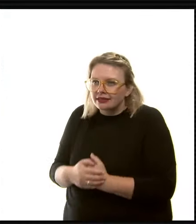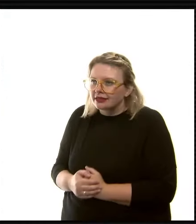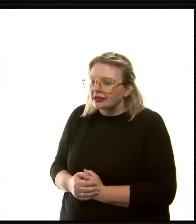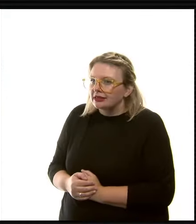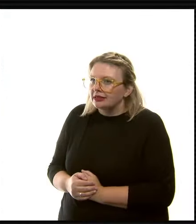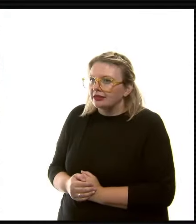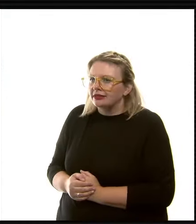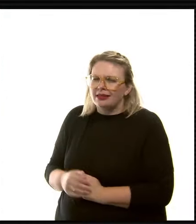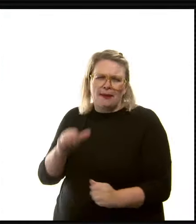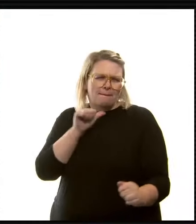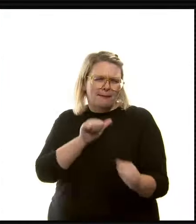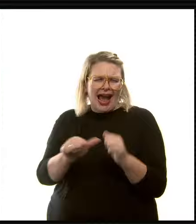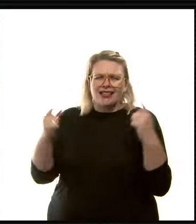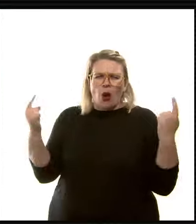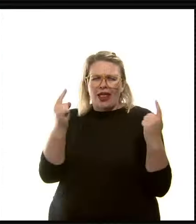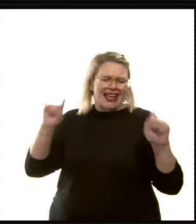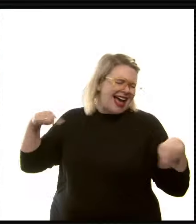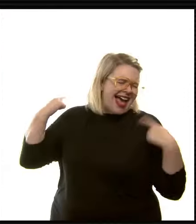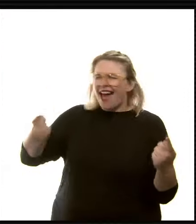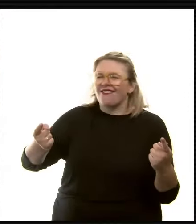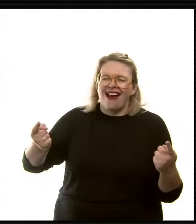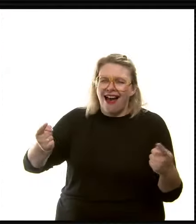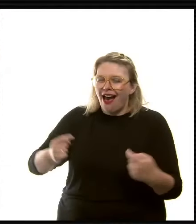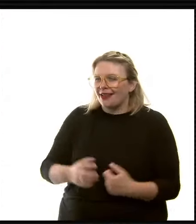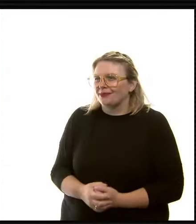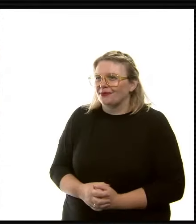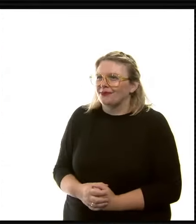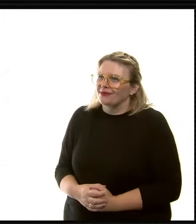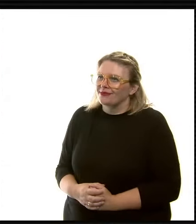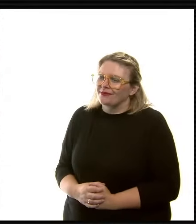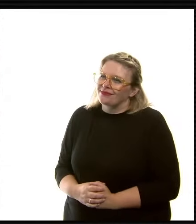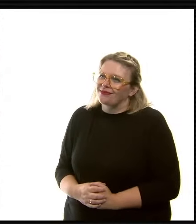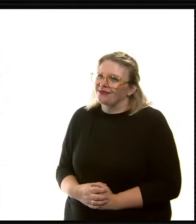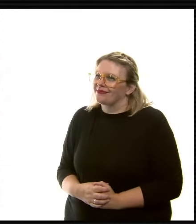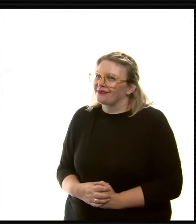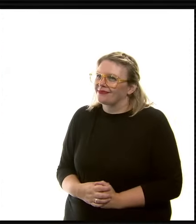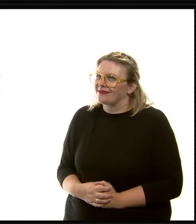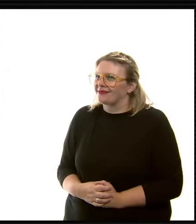Best vacation ever! Come on out in the sun. Strap in, baby.